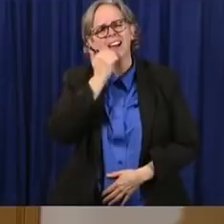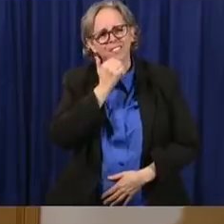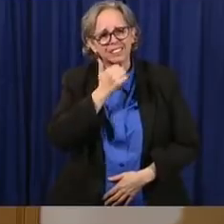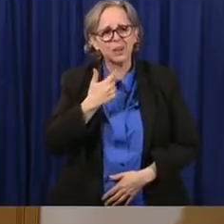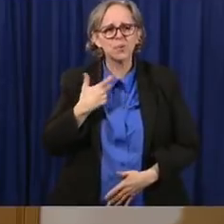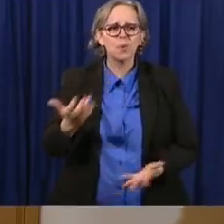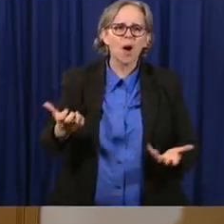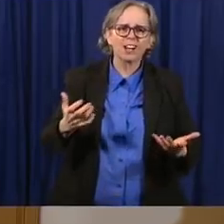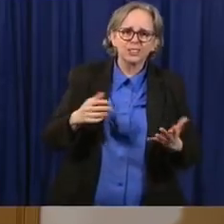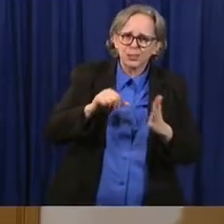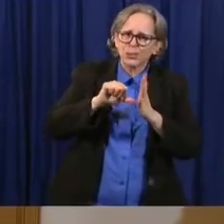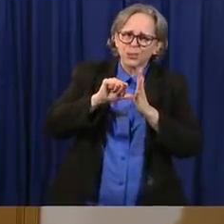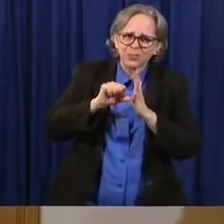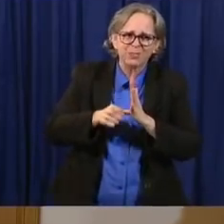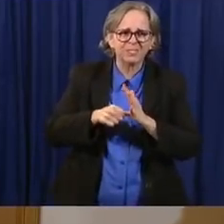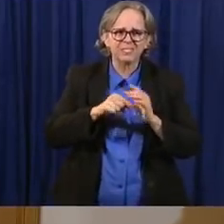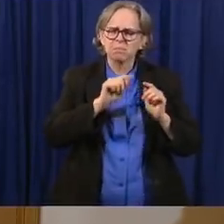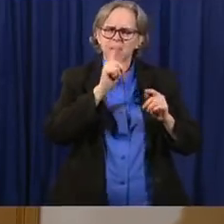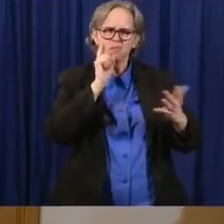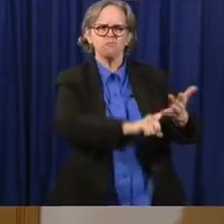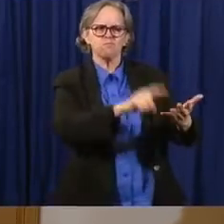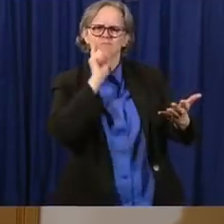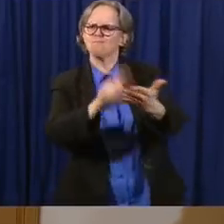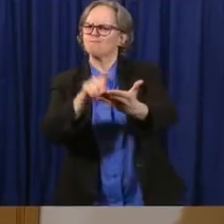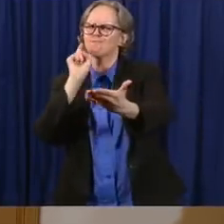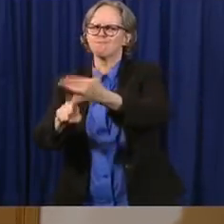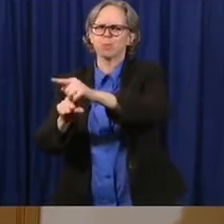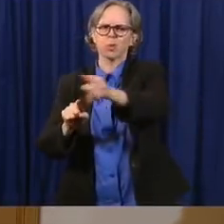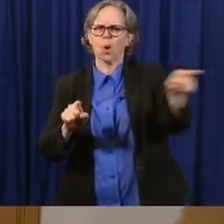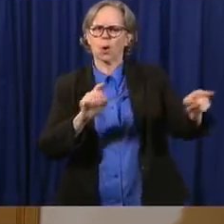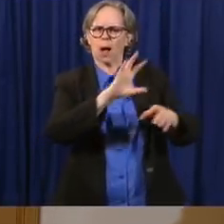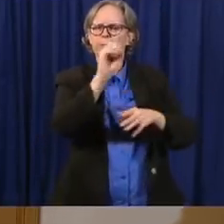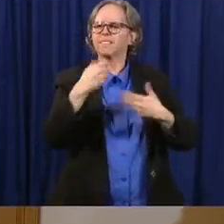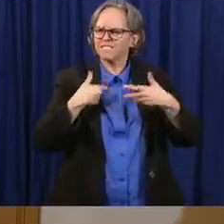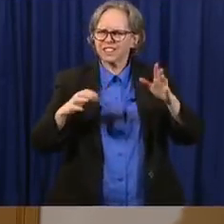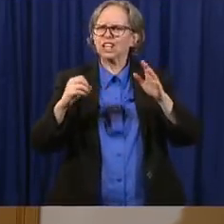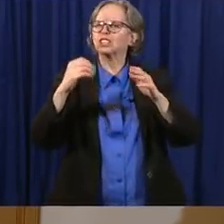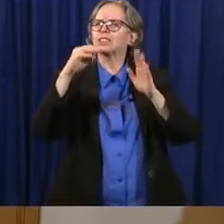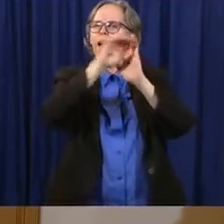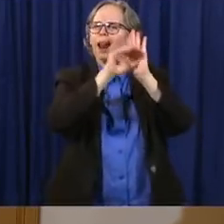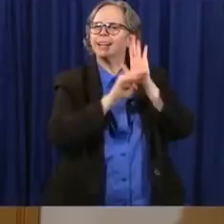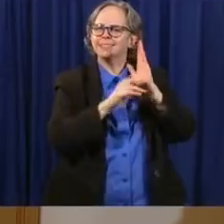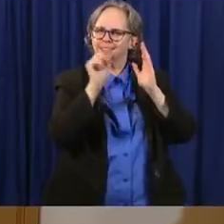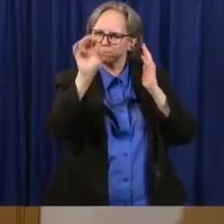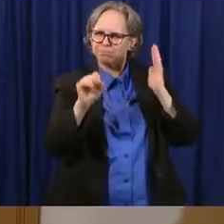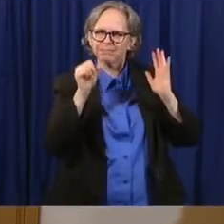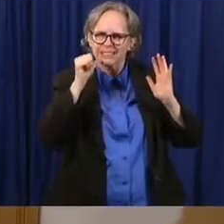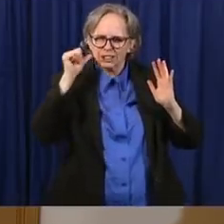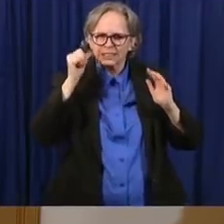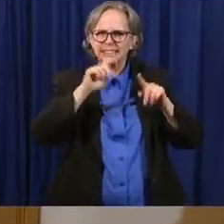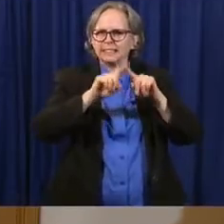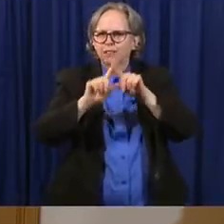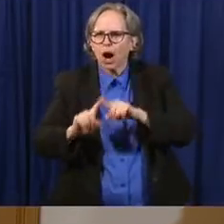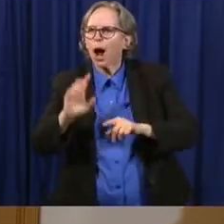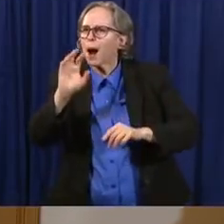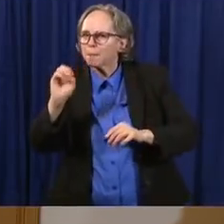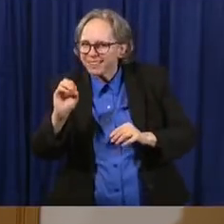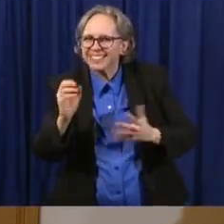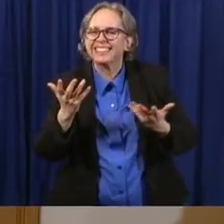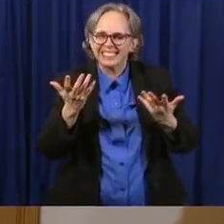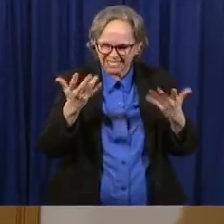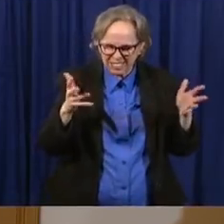are really making a difference. We had a list yesterday of the manufacturers, and we saw some of the things that they were